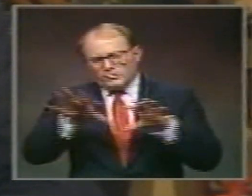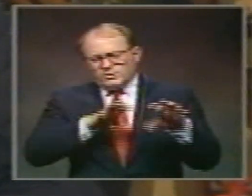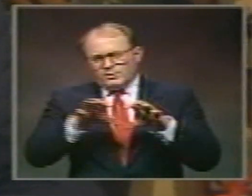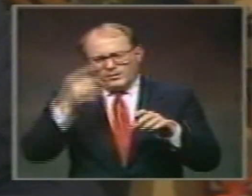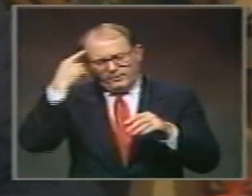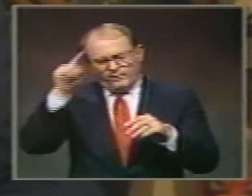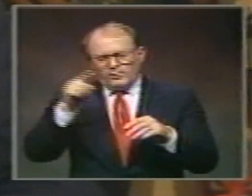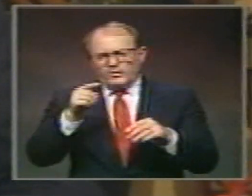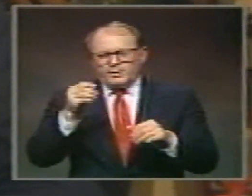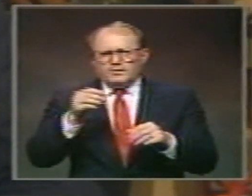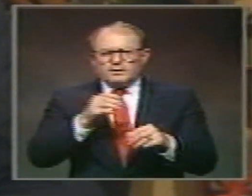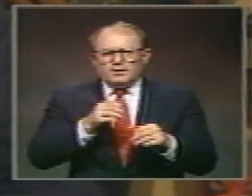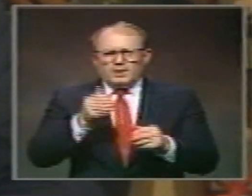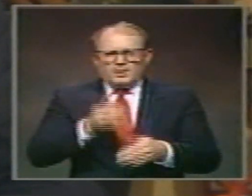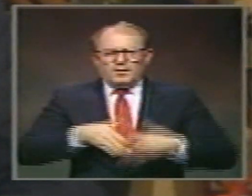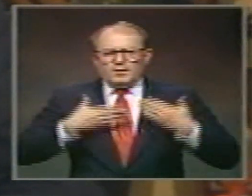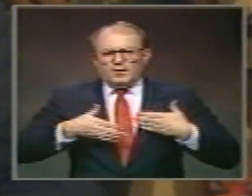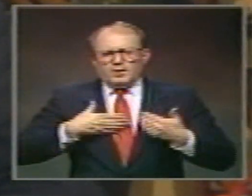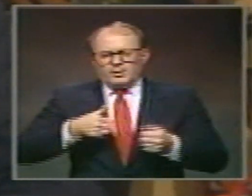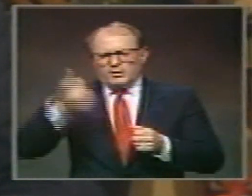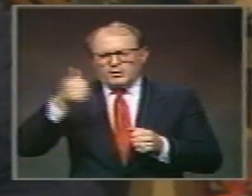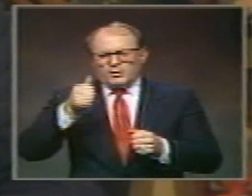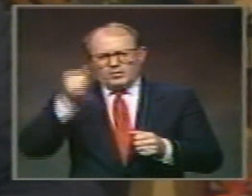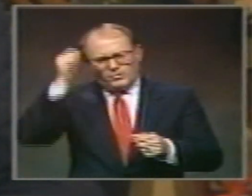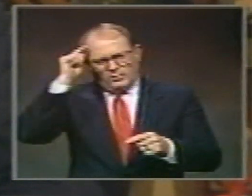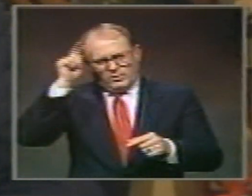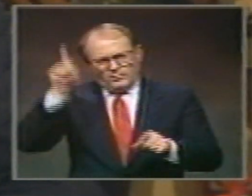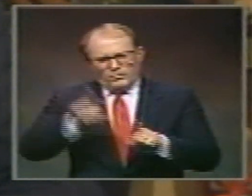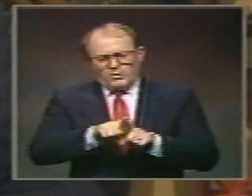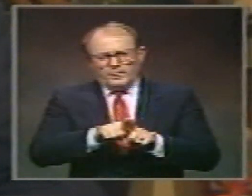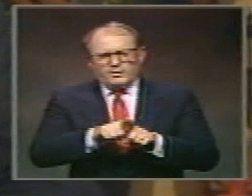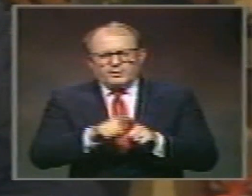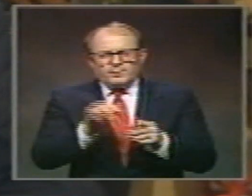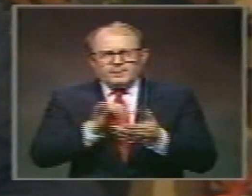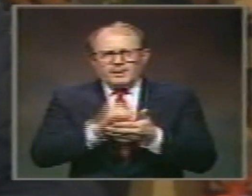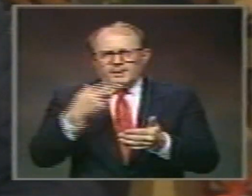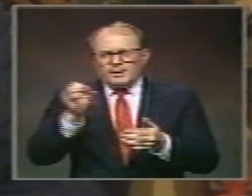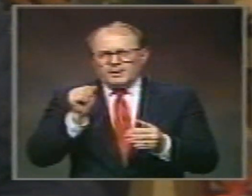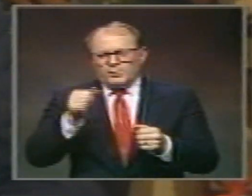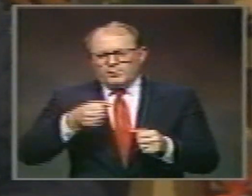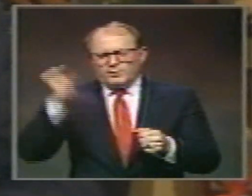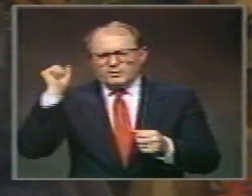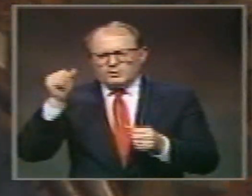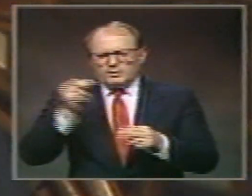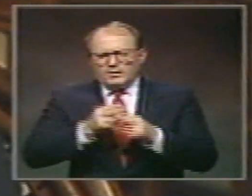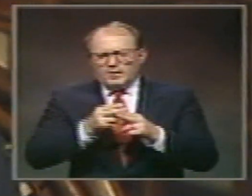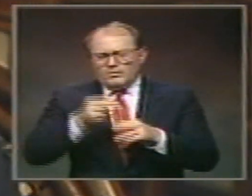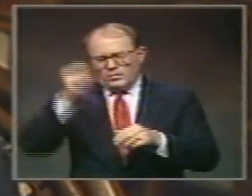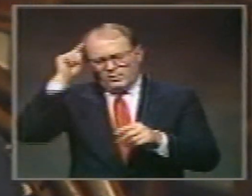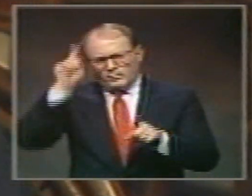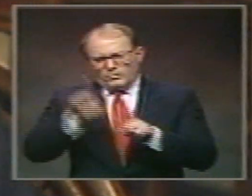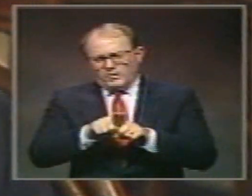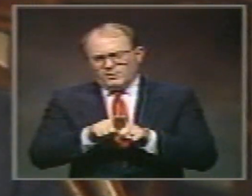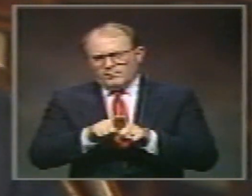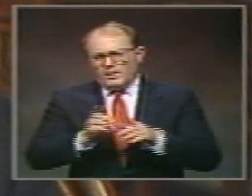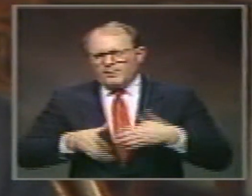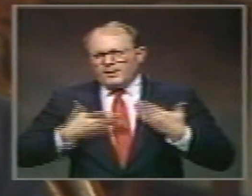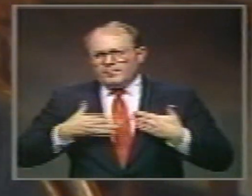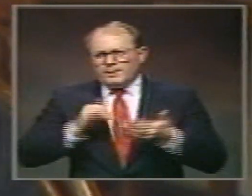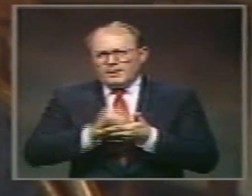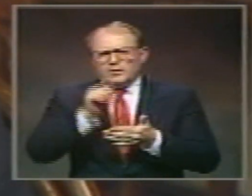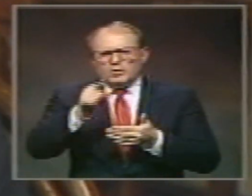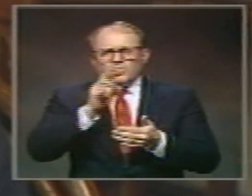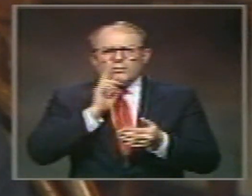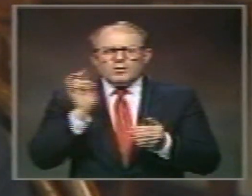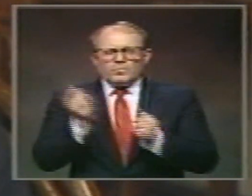his older brother, or younger brother, whom he had refused to even call a brother. Well, I'm glad you were with us for